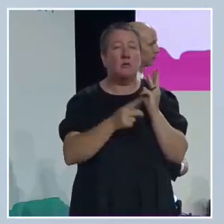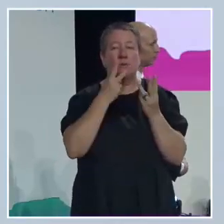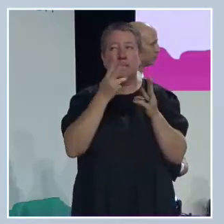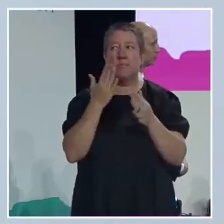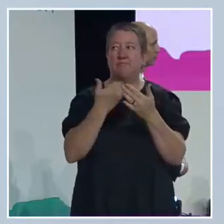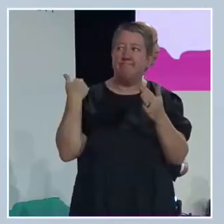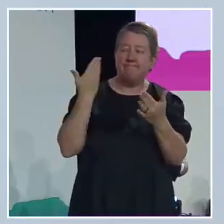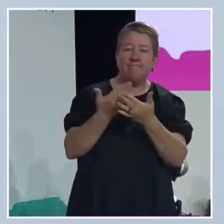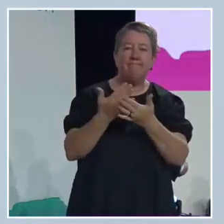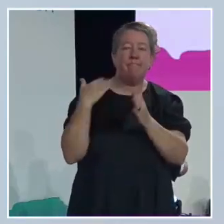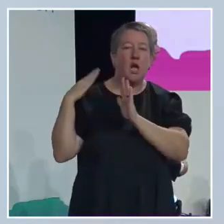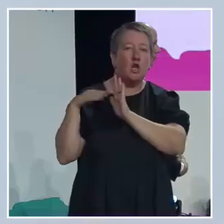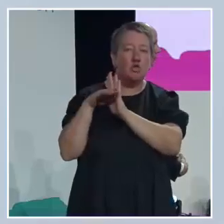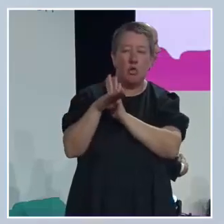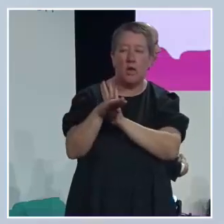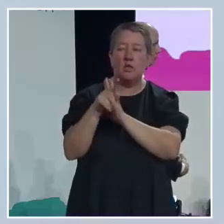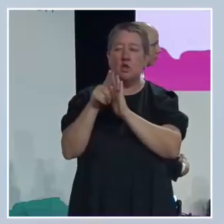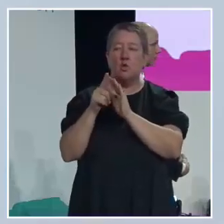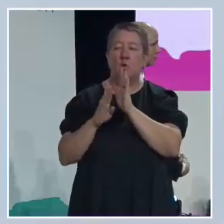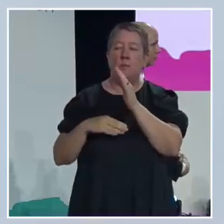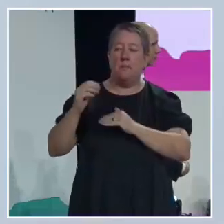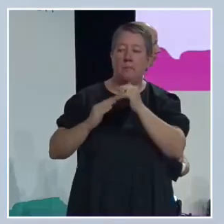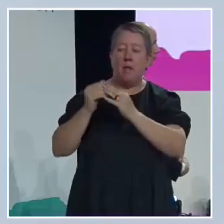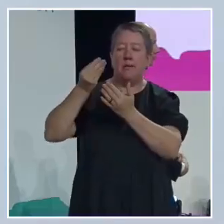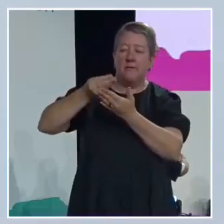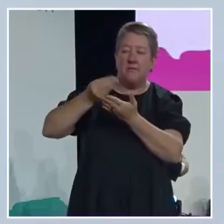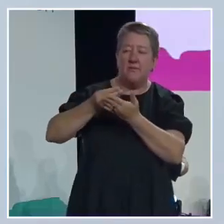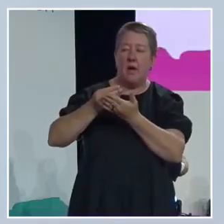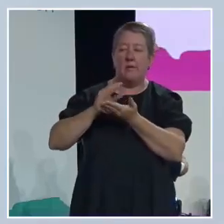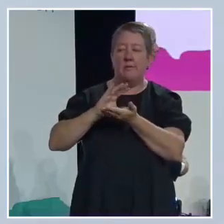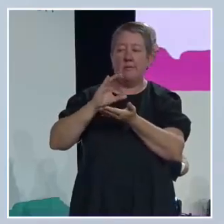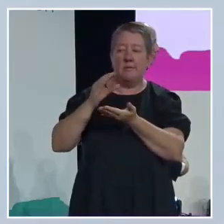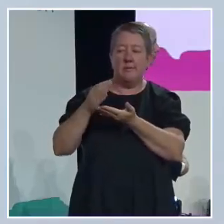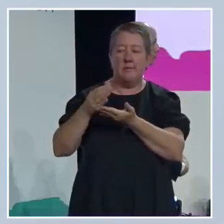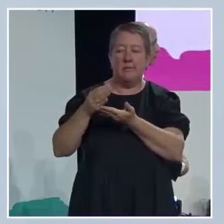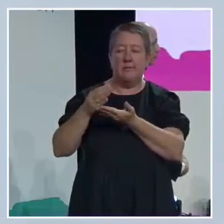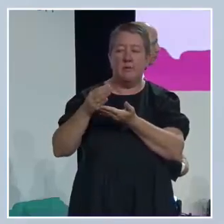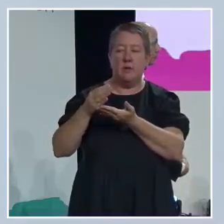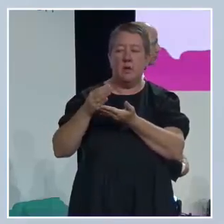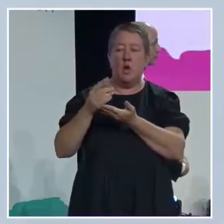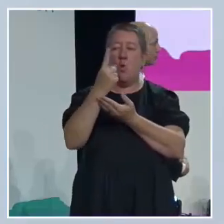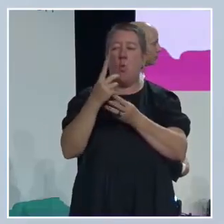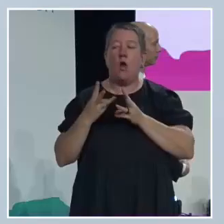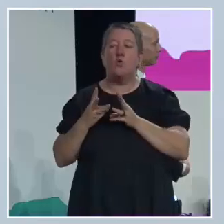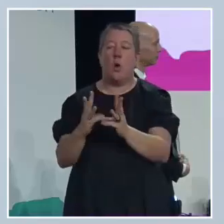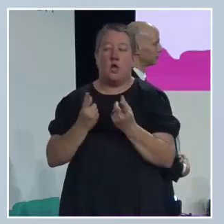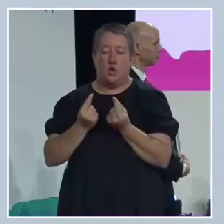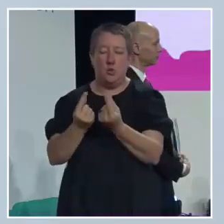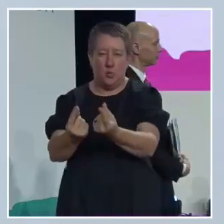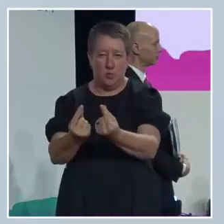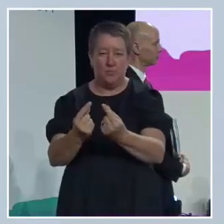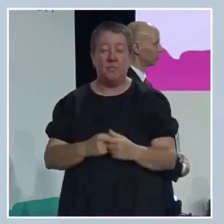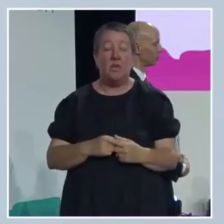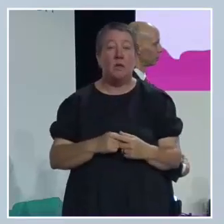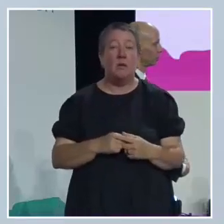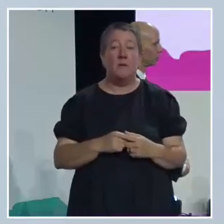building, thematically focused fund, which has tackled the problem in a piecemeal and silo manner. If we carry on with this path,